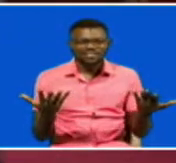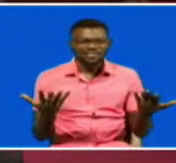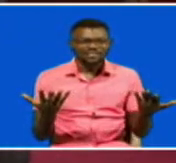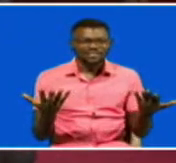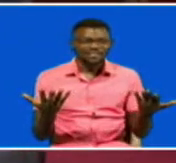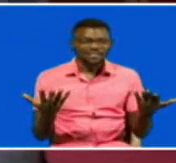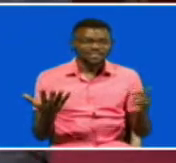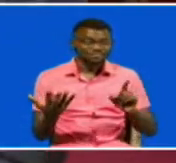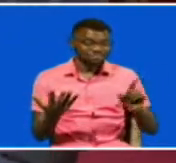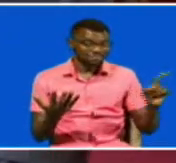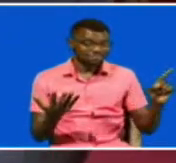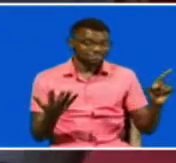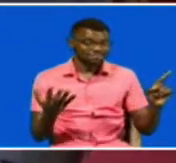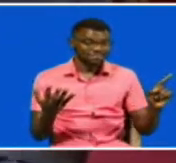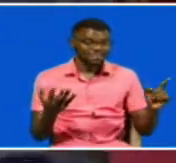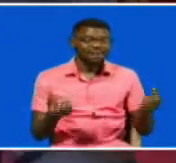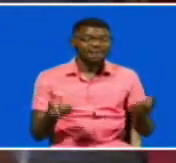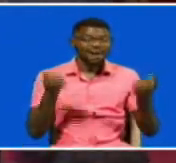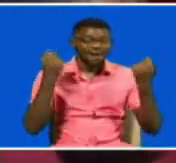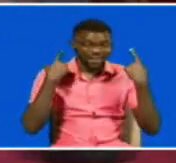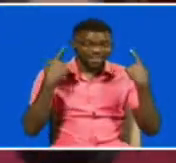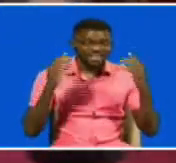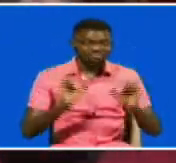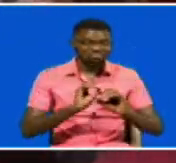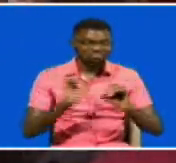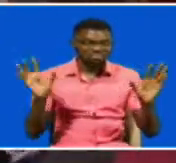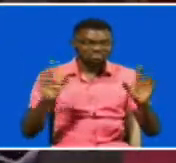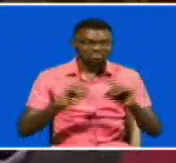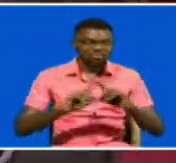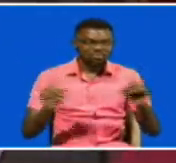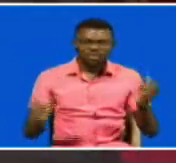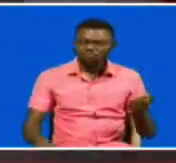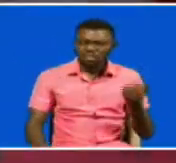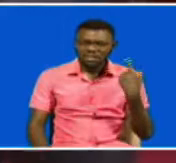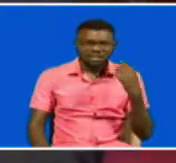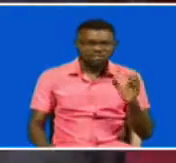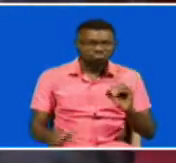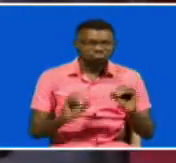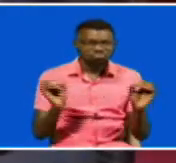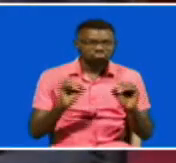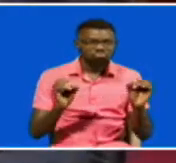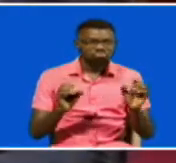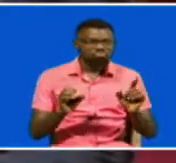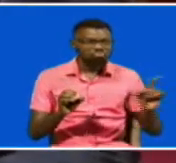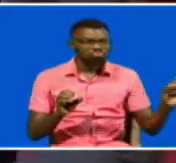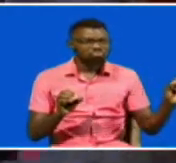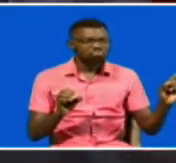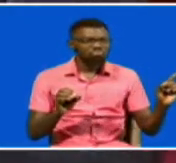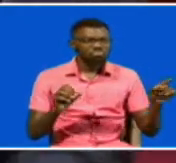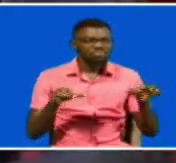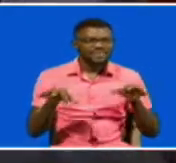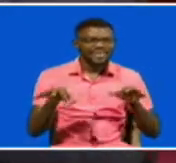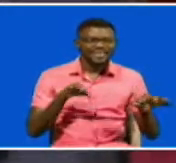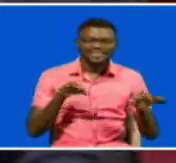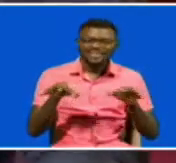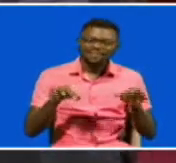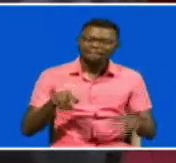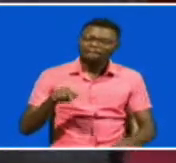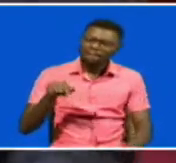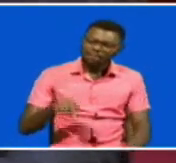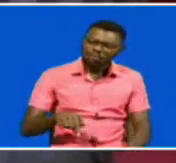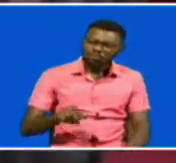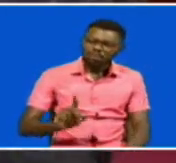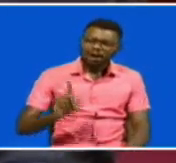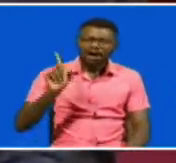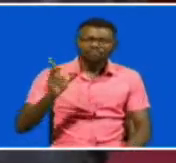No, he clearly understands what he was talking about. The only thing he never understood is that what he was describing is a bottom-up